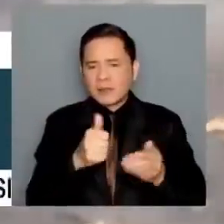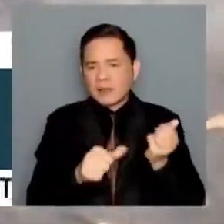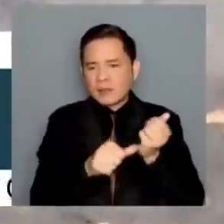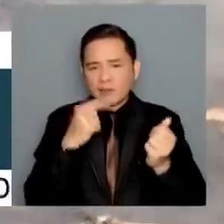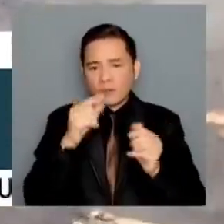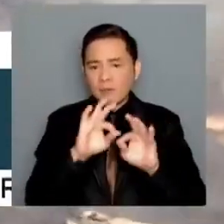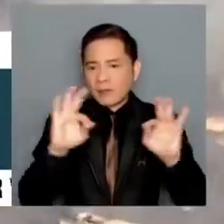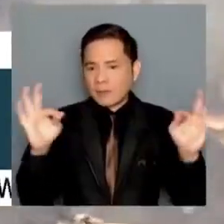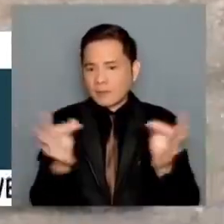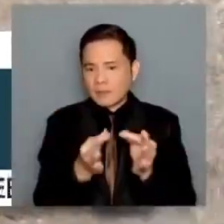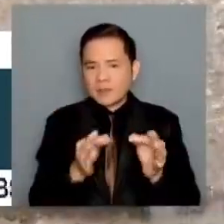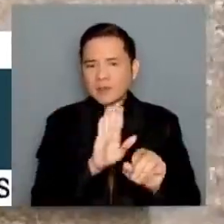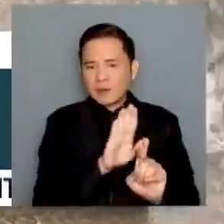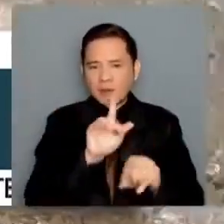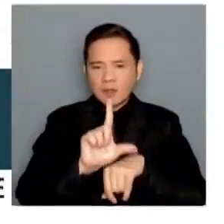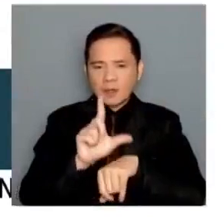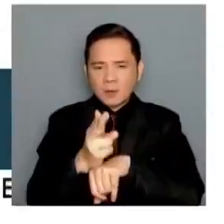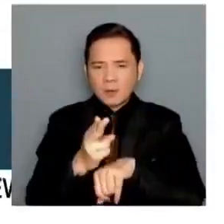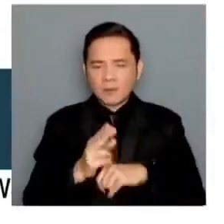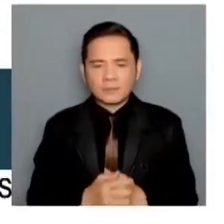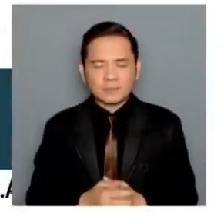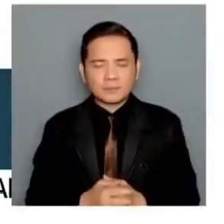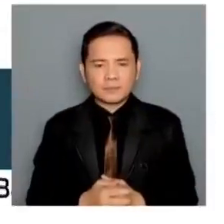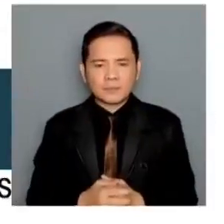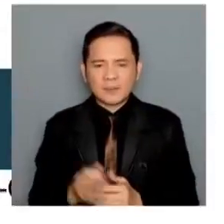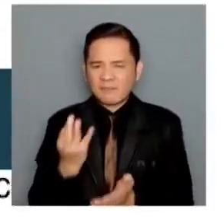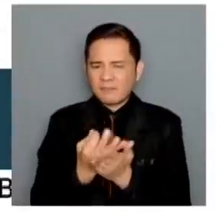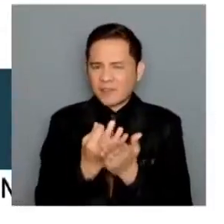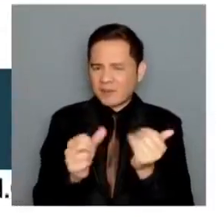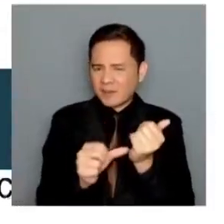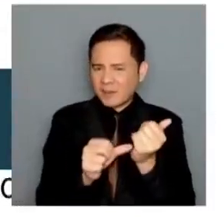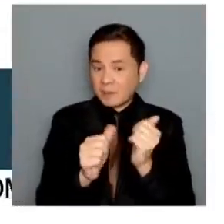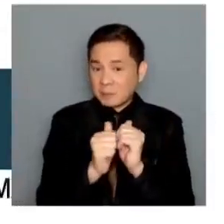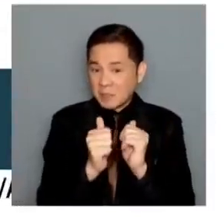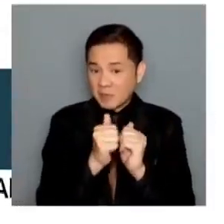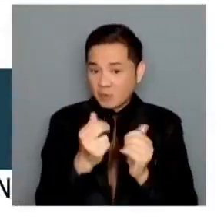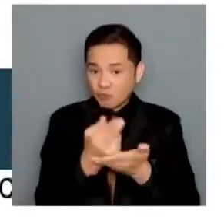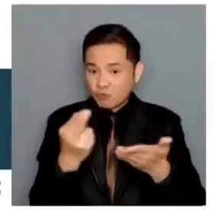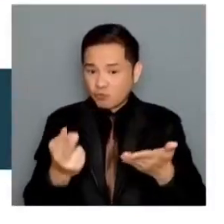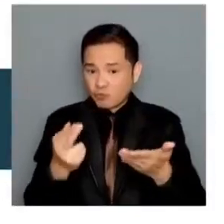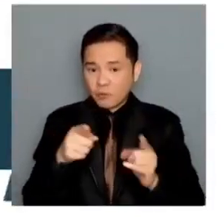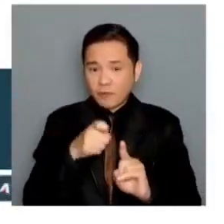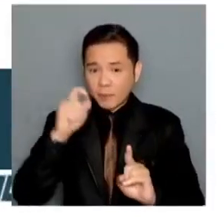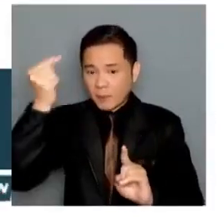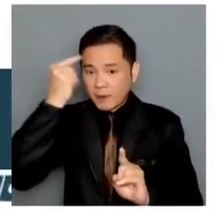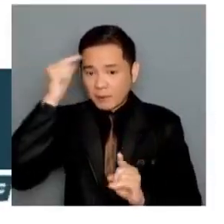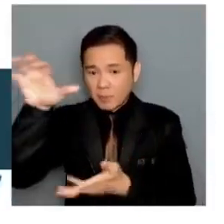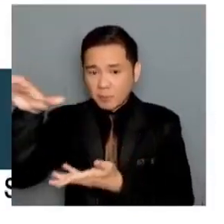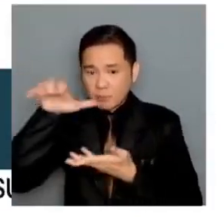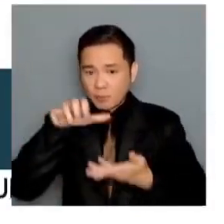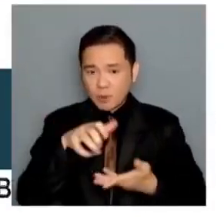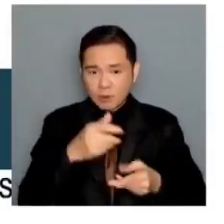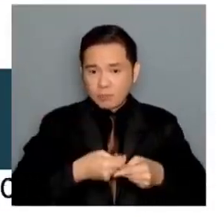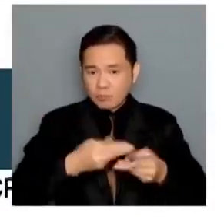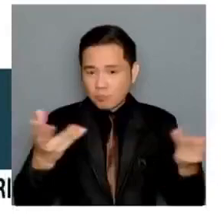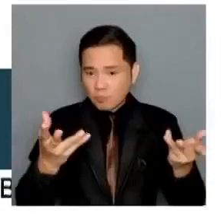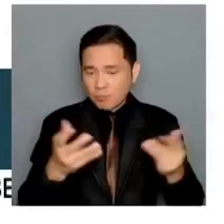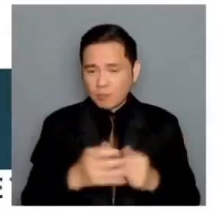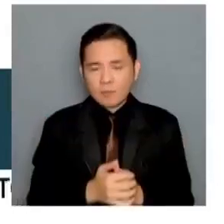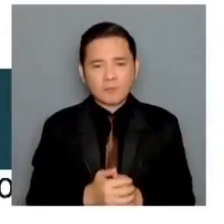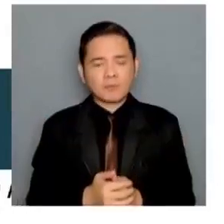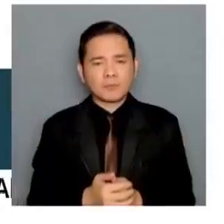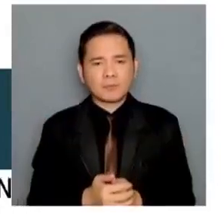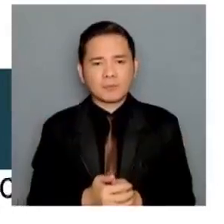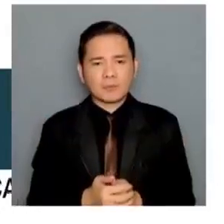their livelihood. Okay, when you talk about financial assistance, this could mean resources coming from the government, and the question would